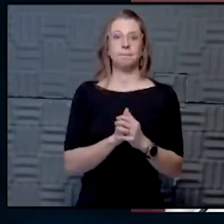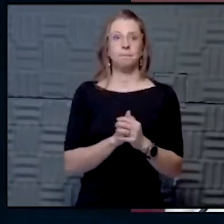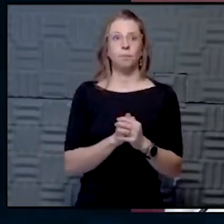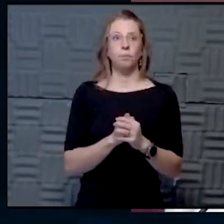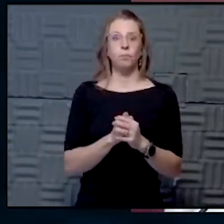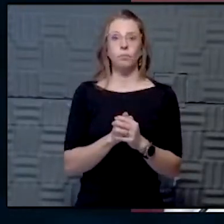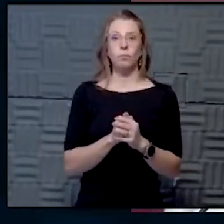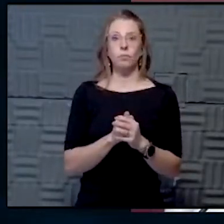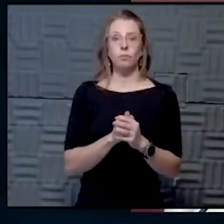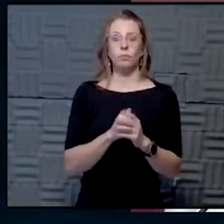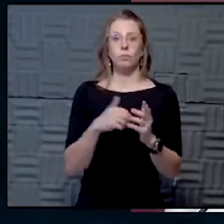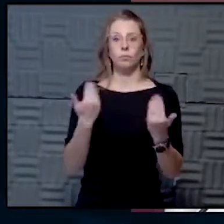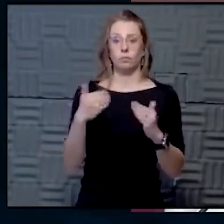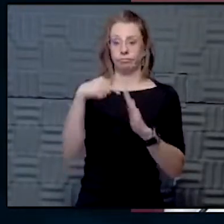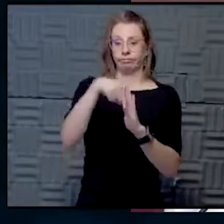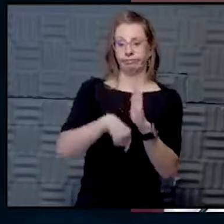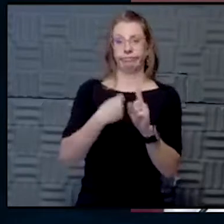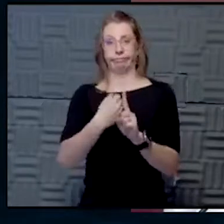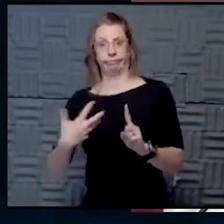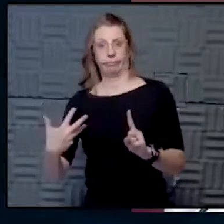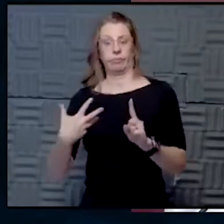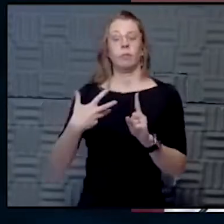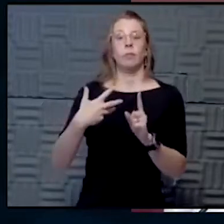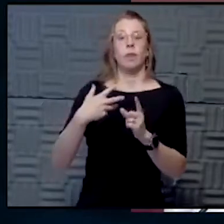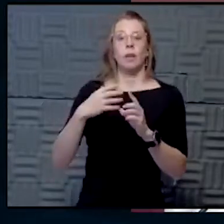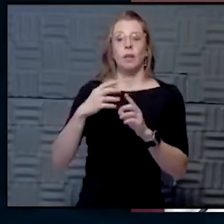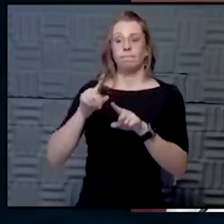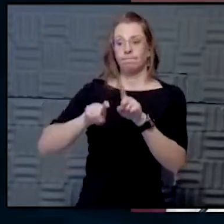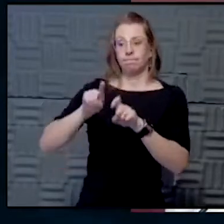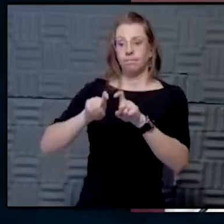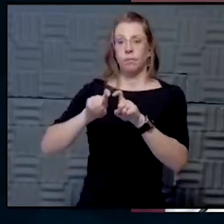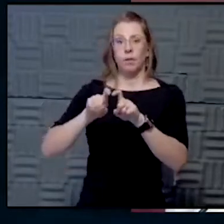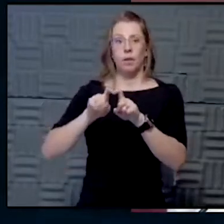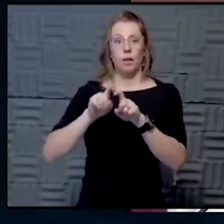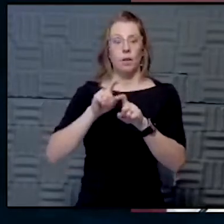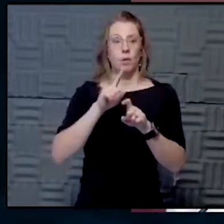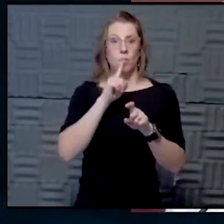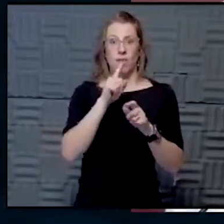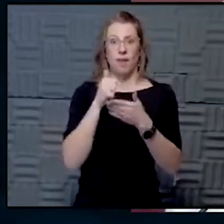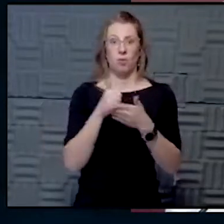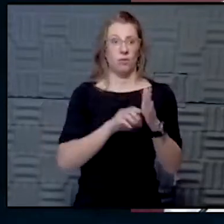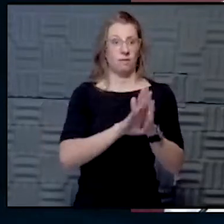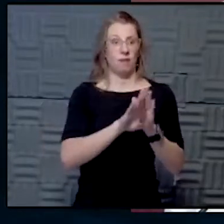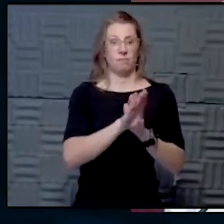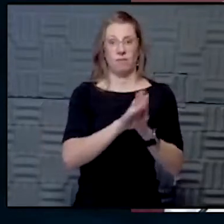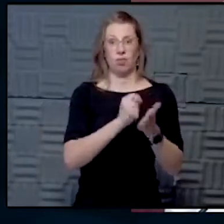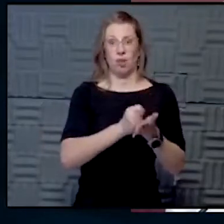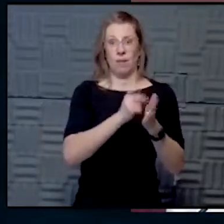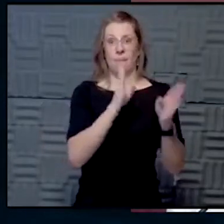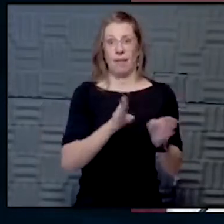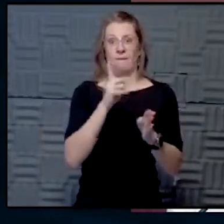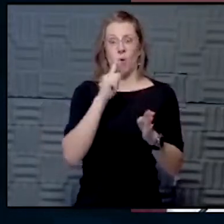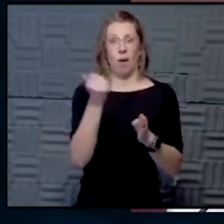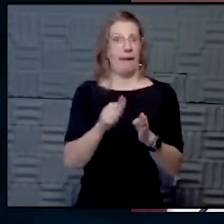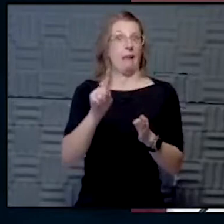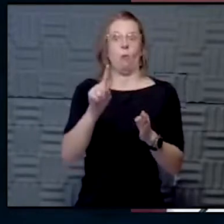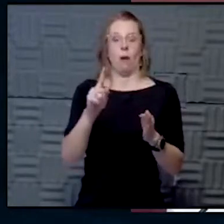tailored and very individualized treatment plan, support plan as well for anyone seeking care.